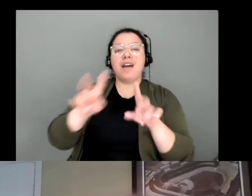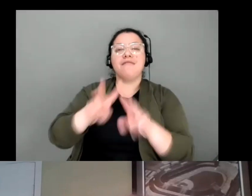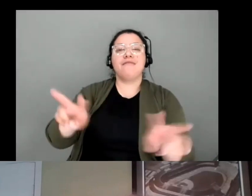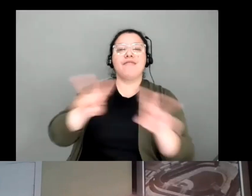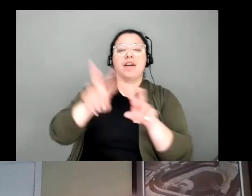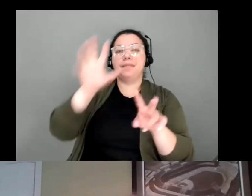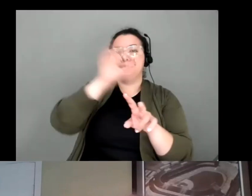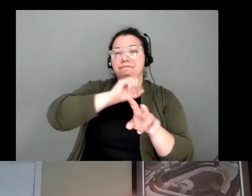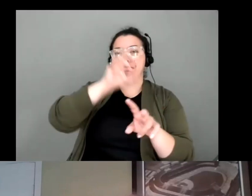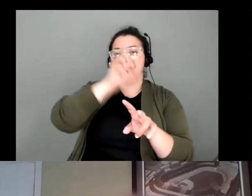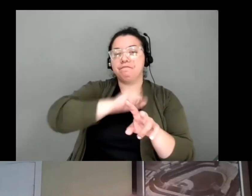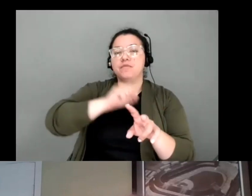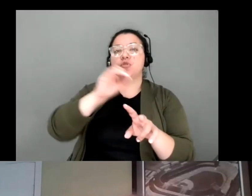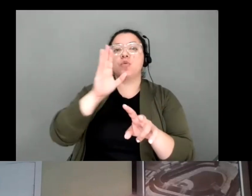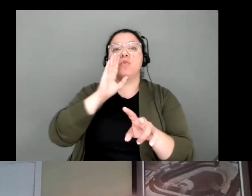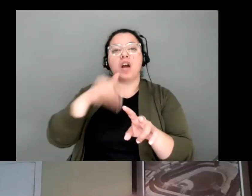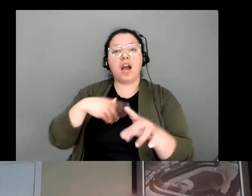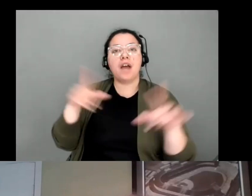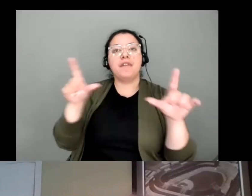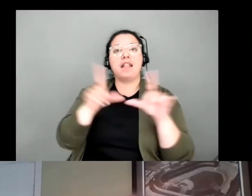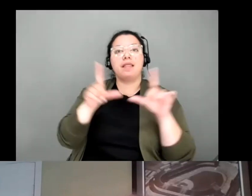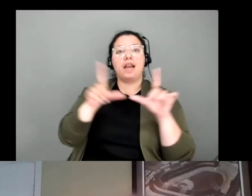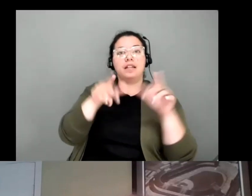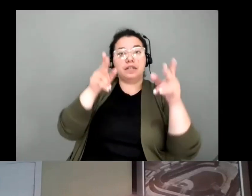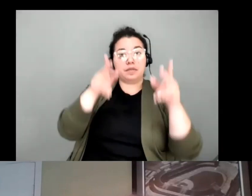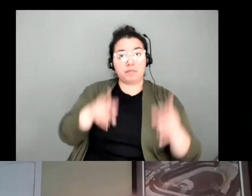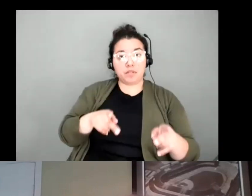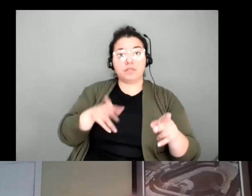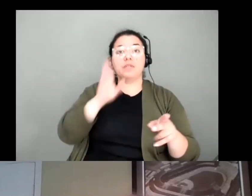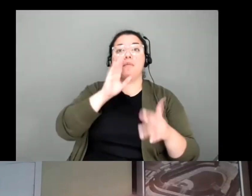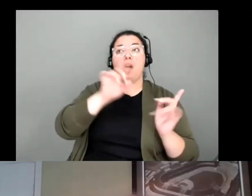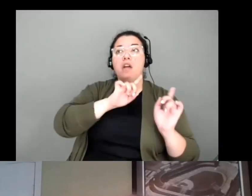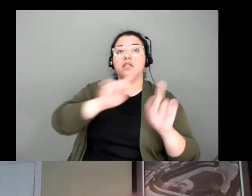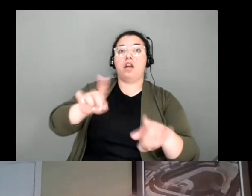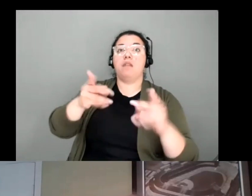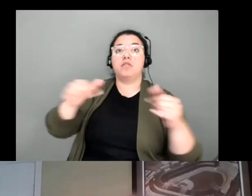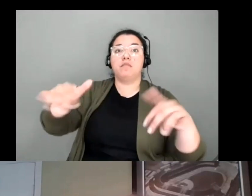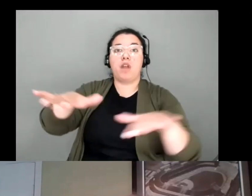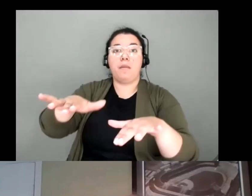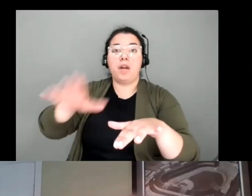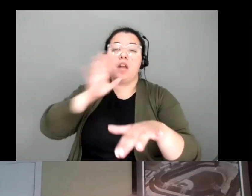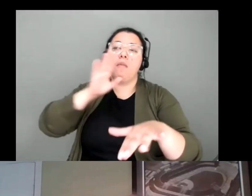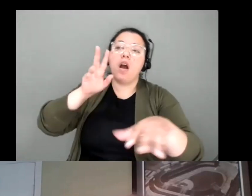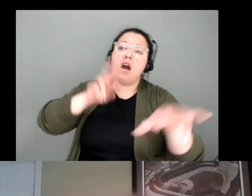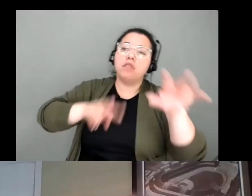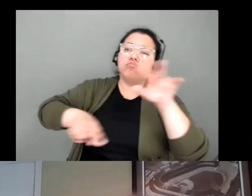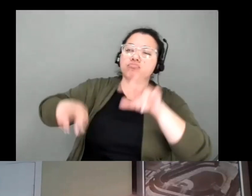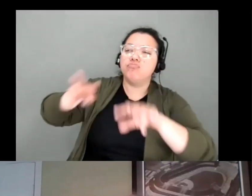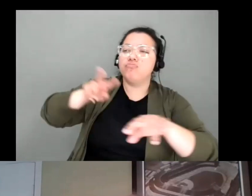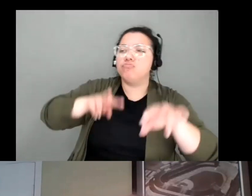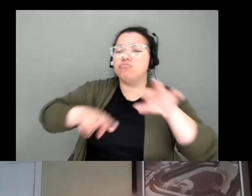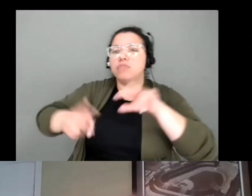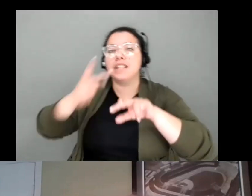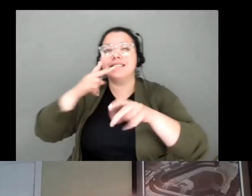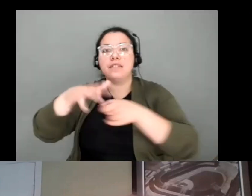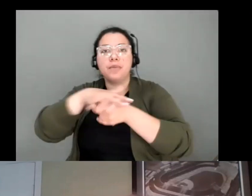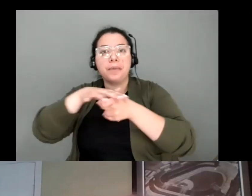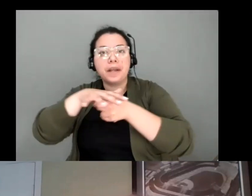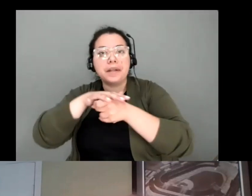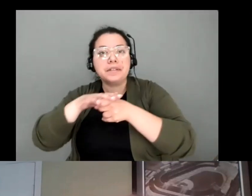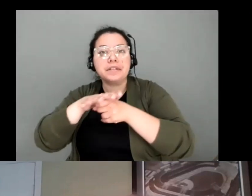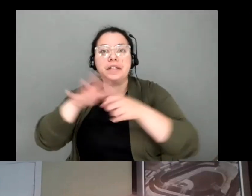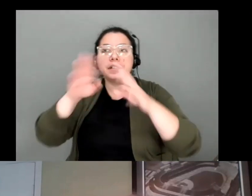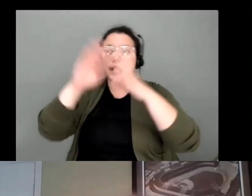is a licensed appraiser that comes to the property, does their magic on location, what the home has to